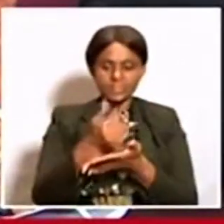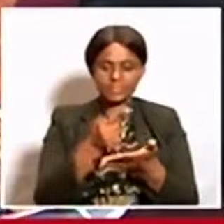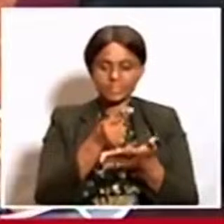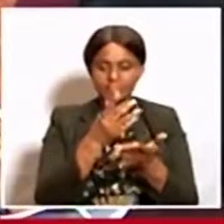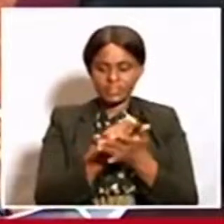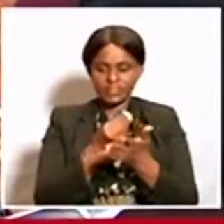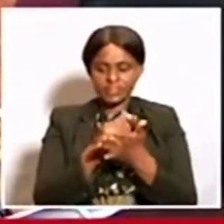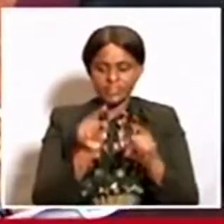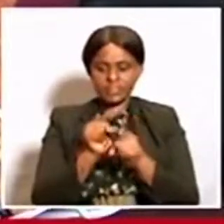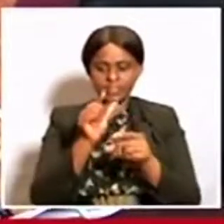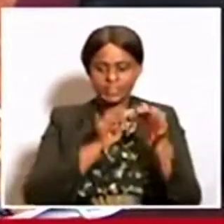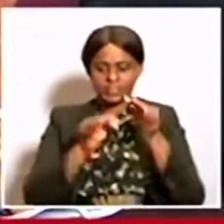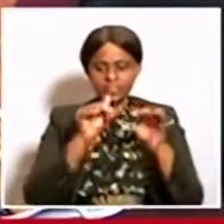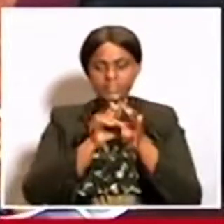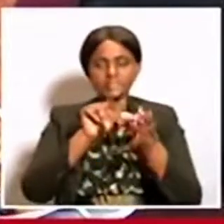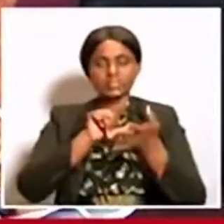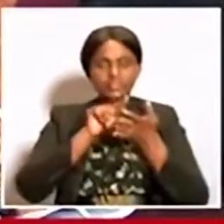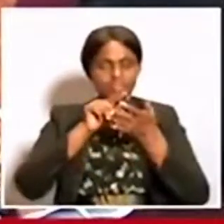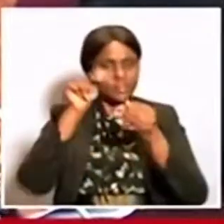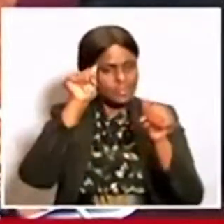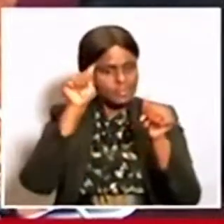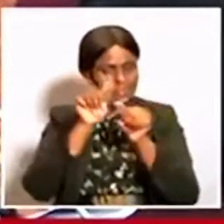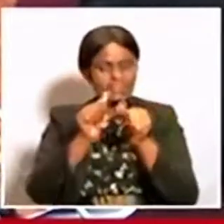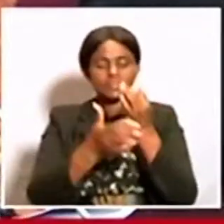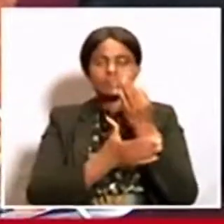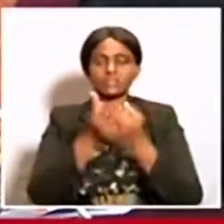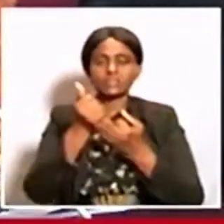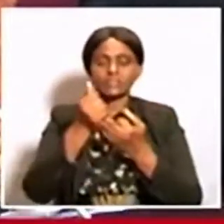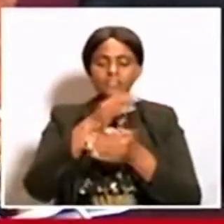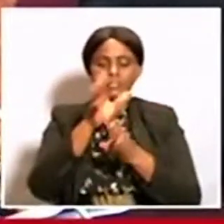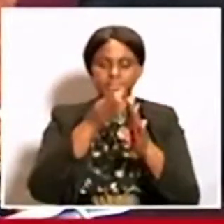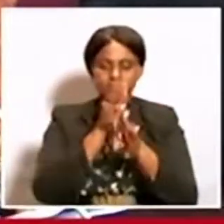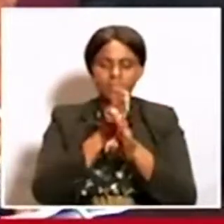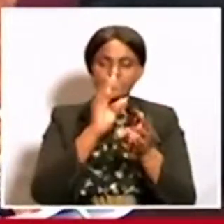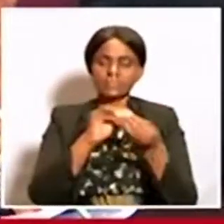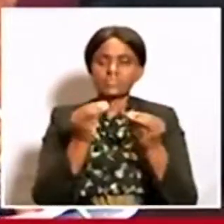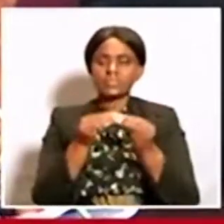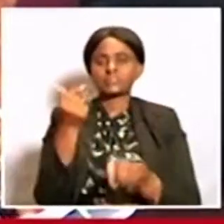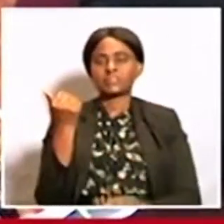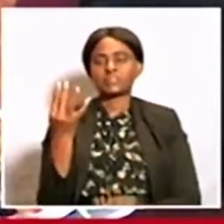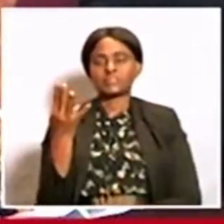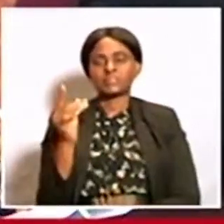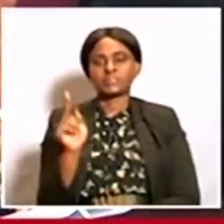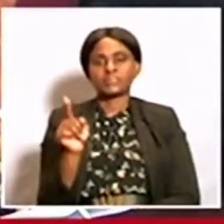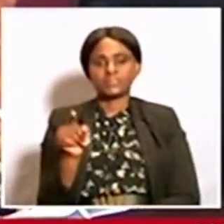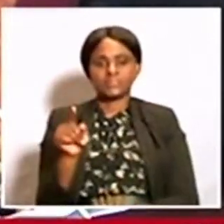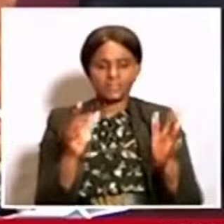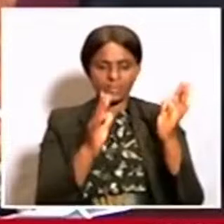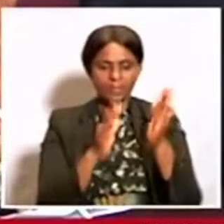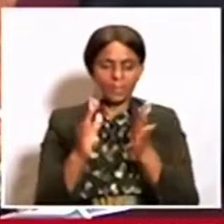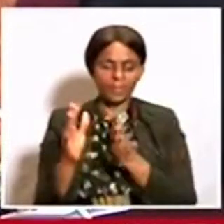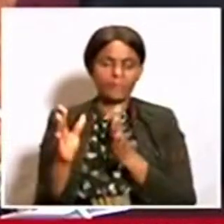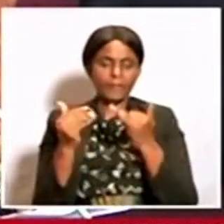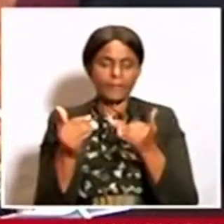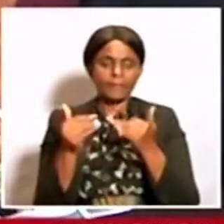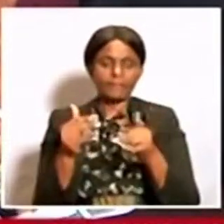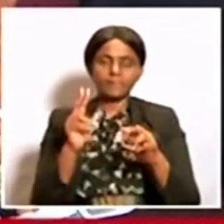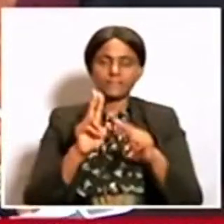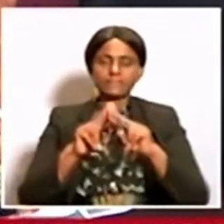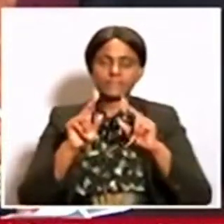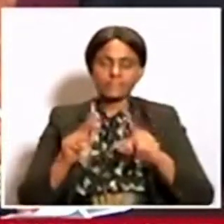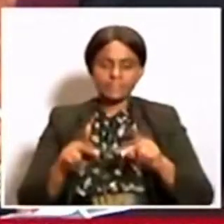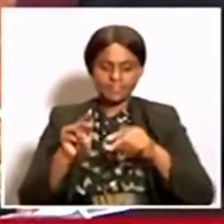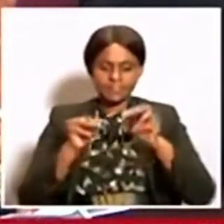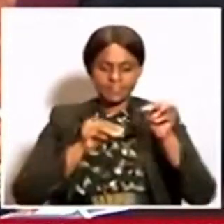as stated in the loan agreement form. Refer to Appendix 14. Remedial measures Chair.